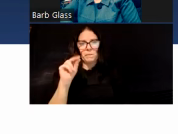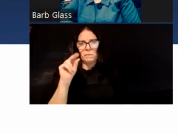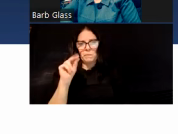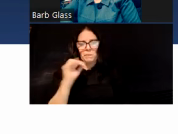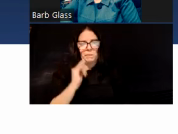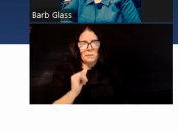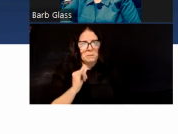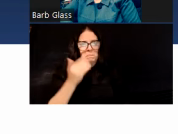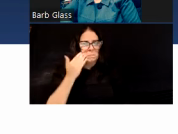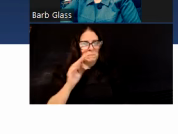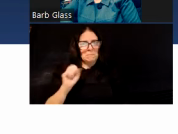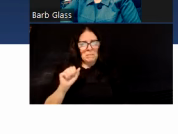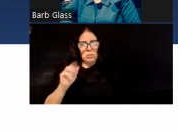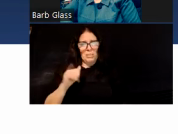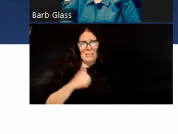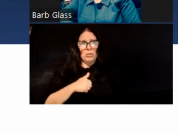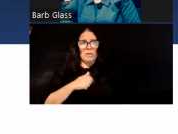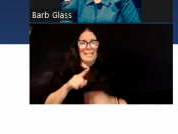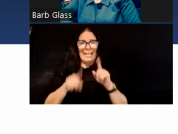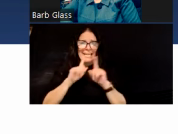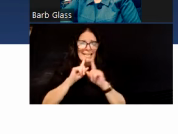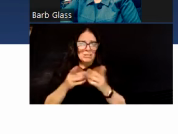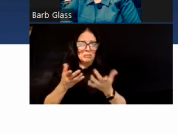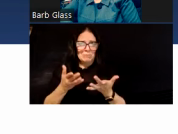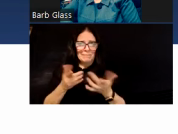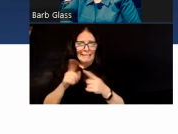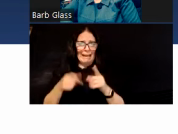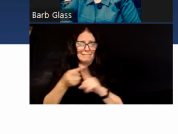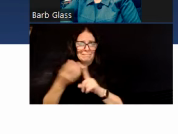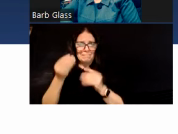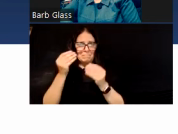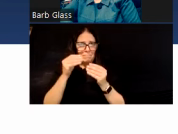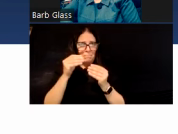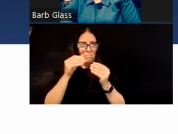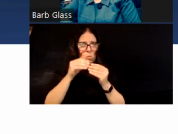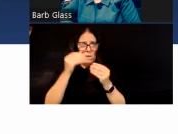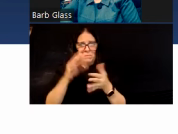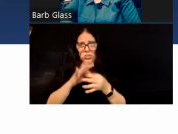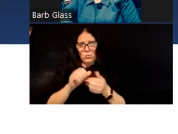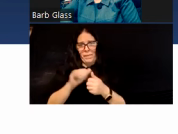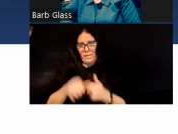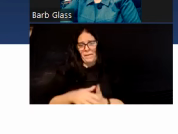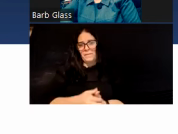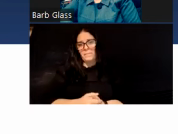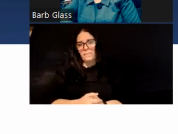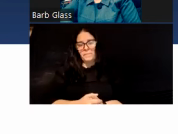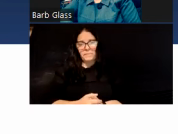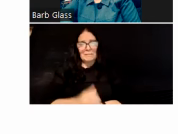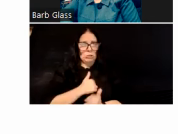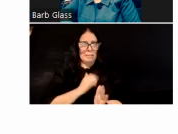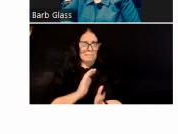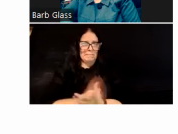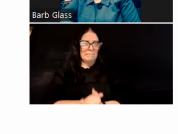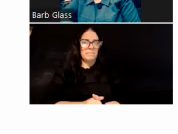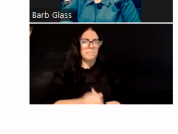Okay. So Karina, sorry, we can't give you any more information on that one today. No. I will look into